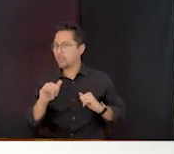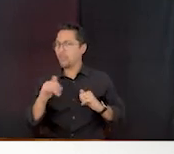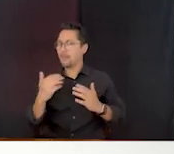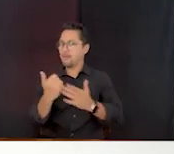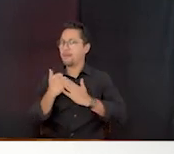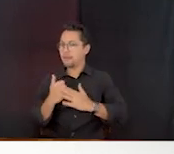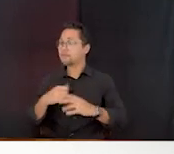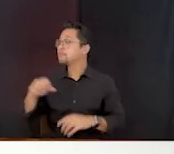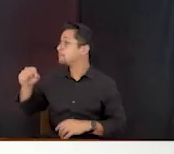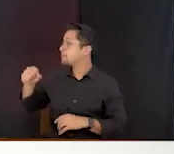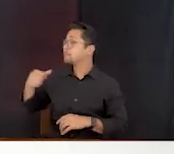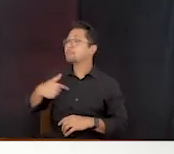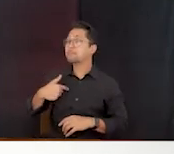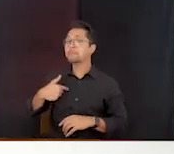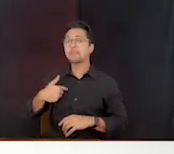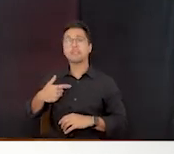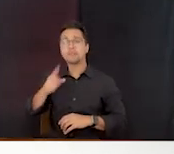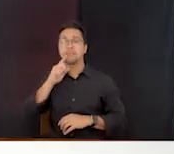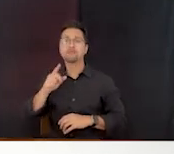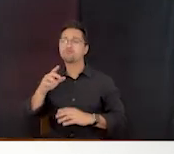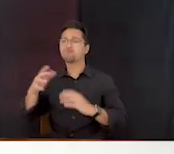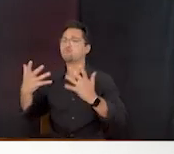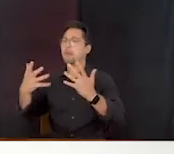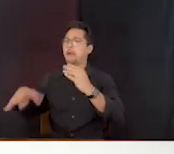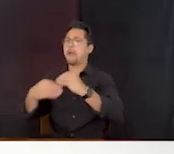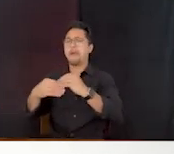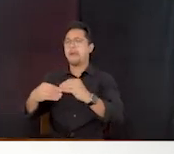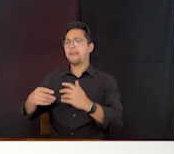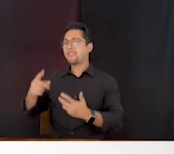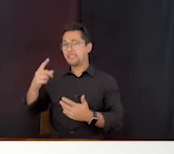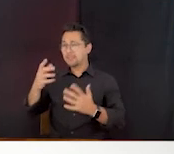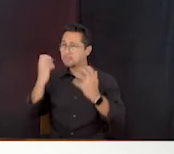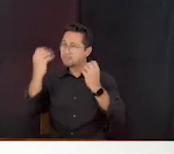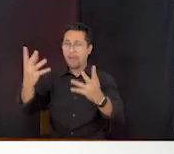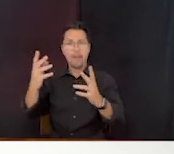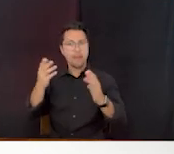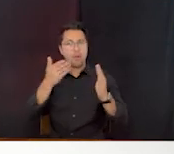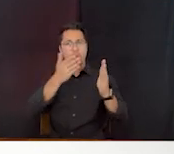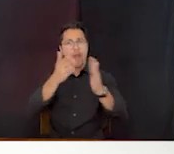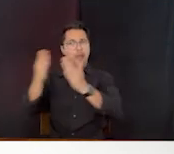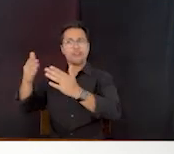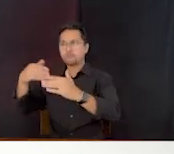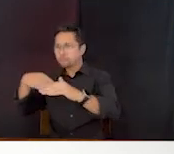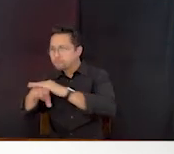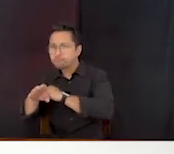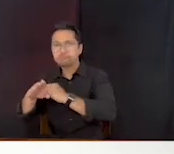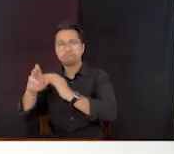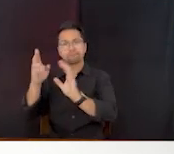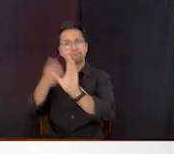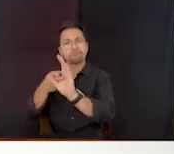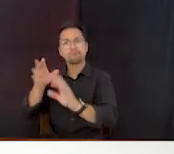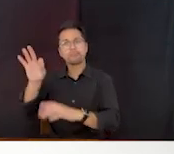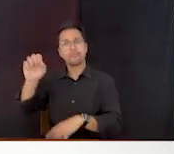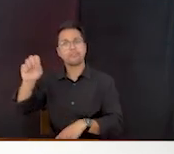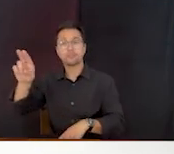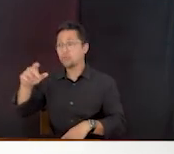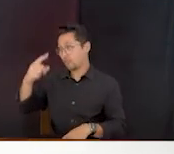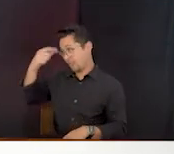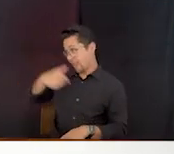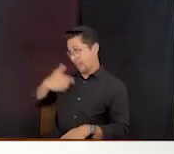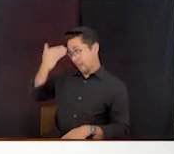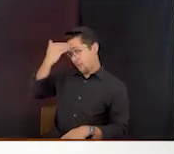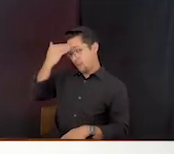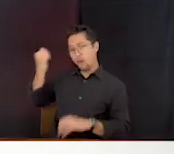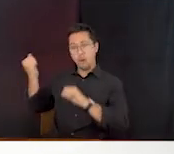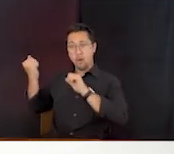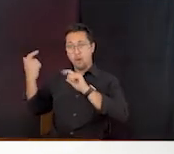Yeah, and just to sprinkle it in, there's more than one way to get into FSU. Like as far as I know, that all